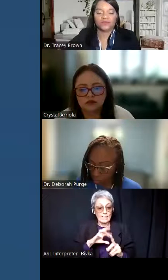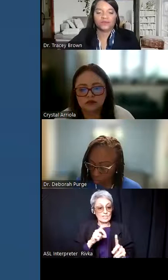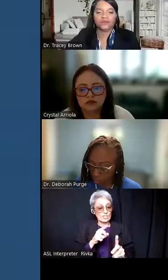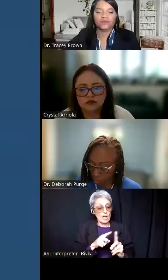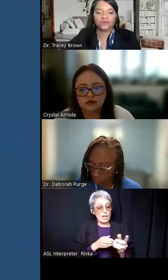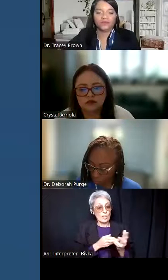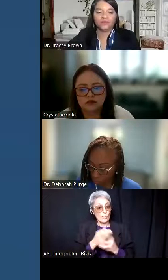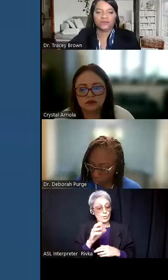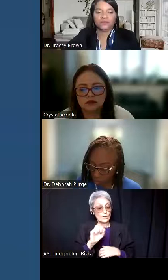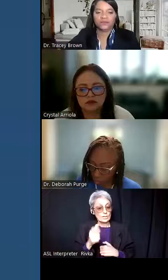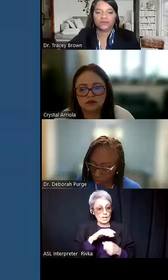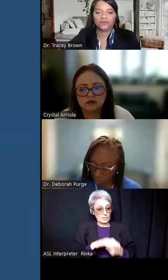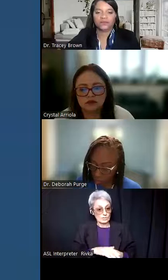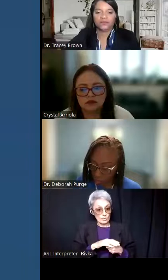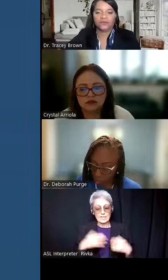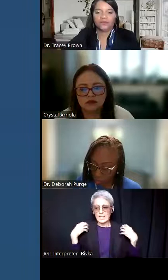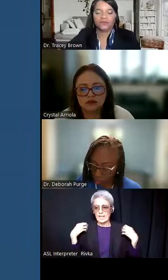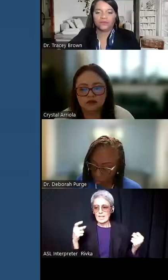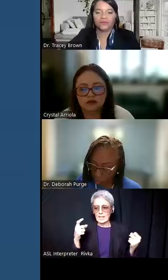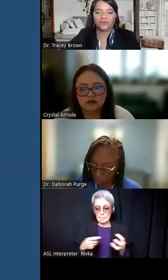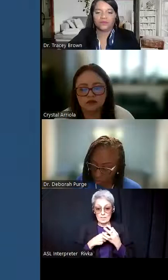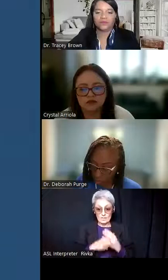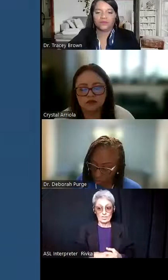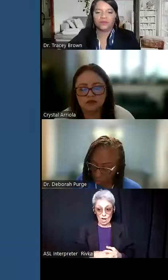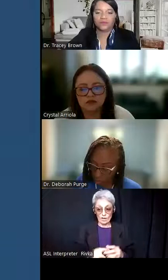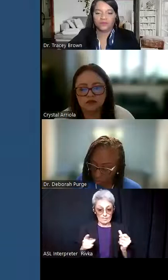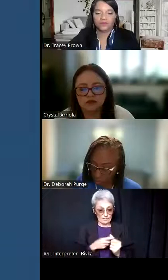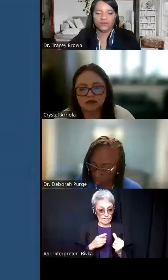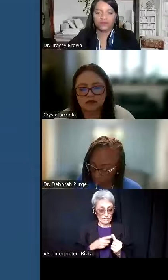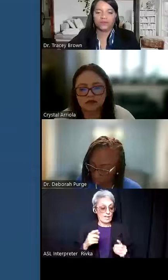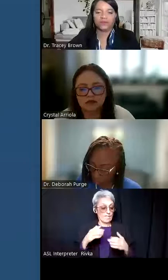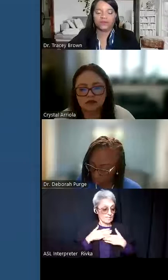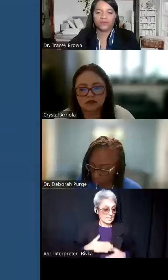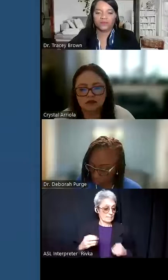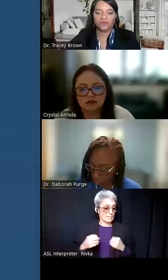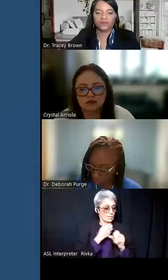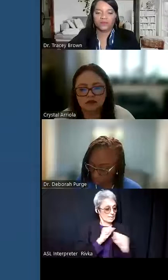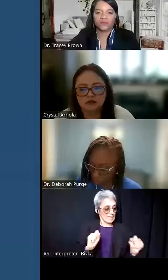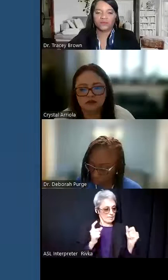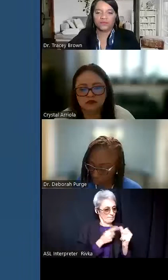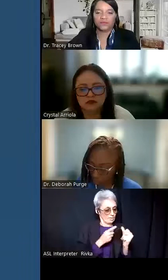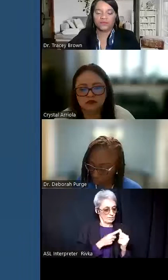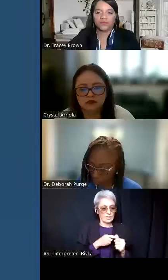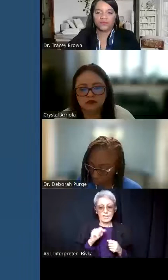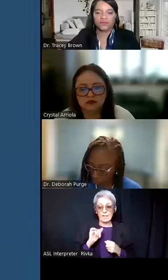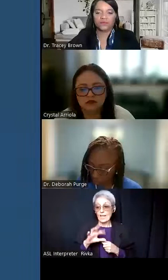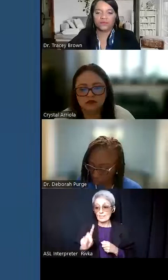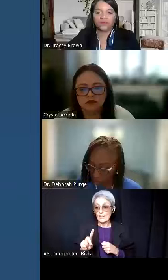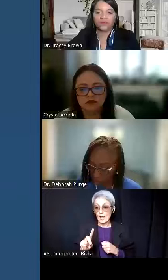stress, healing must begin with a sense of both physical and emotional safety, something this child may have never